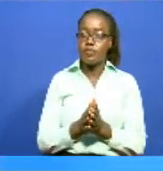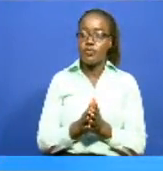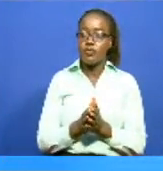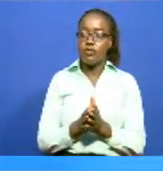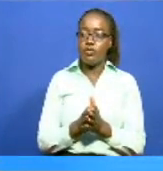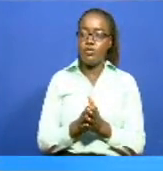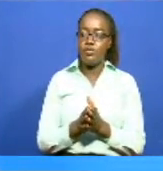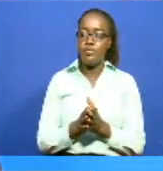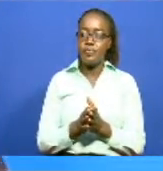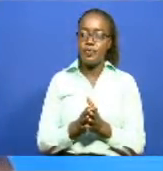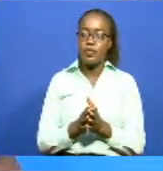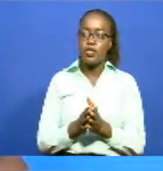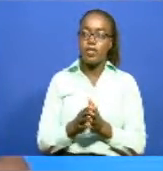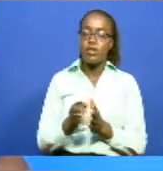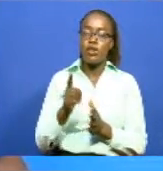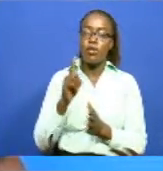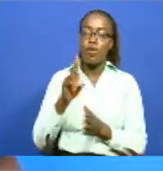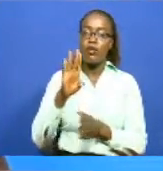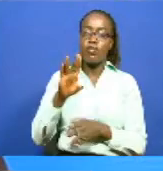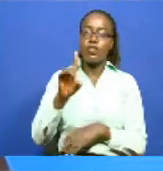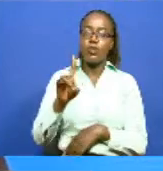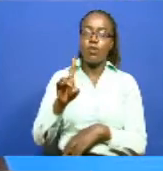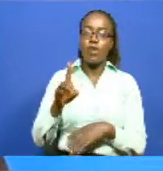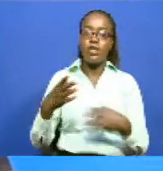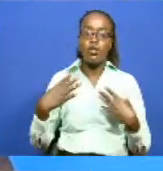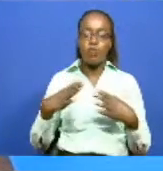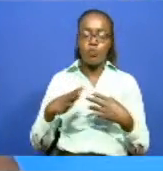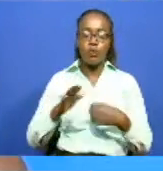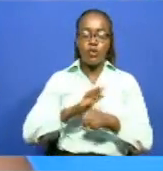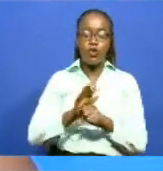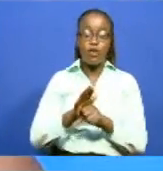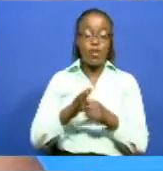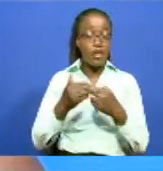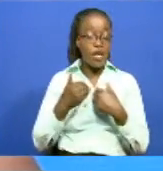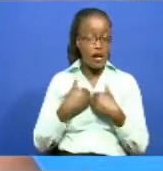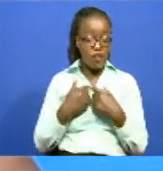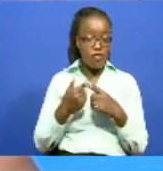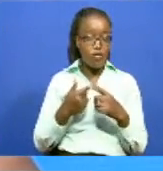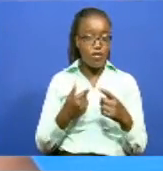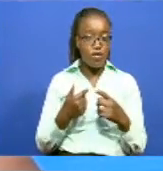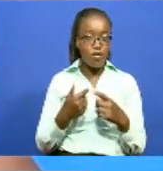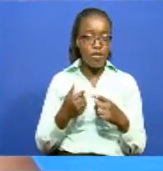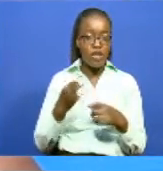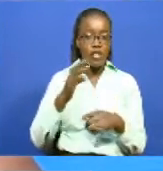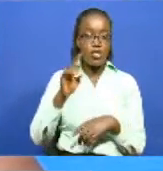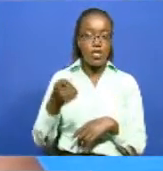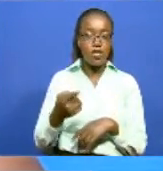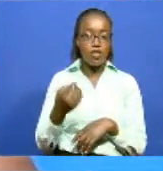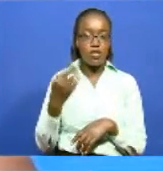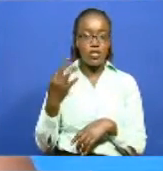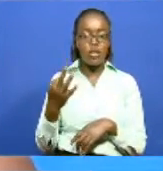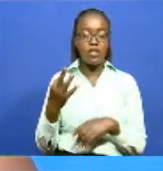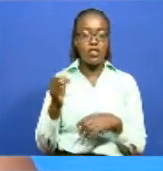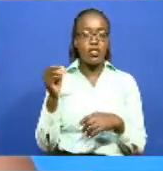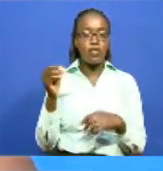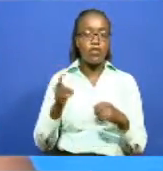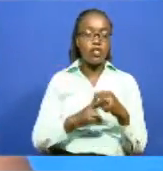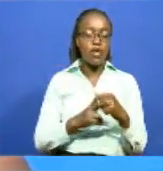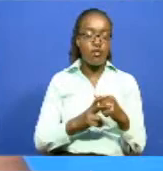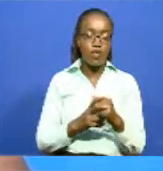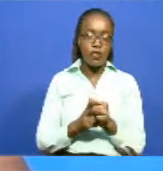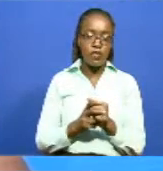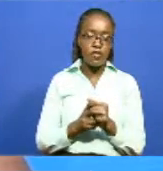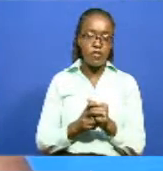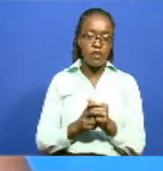today, 141 people have tested positive from a sample size of 3,307 tested